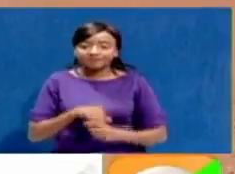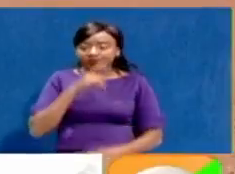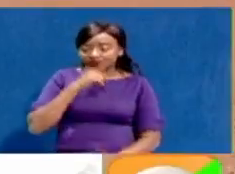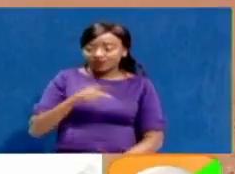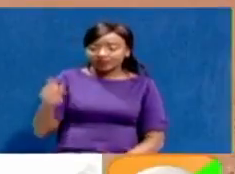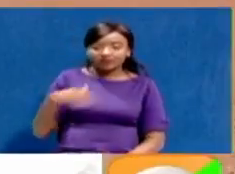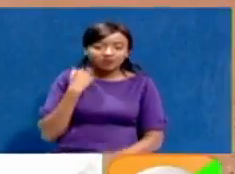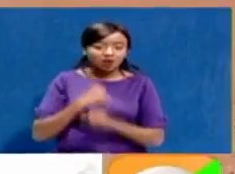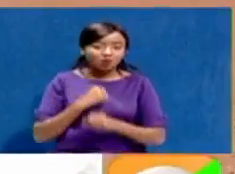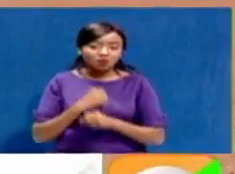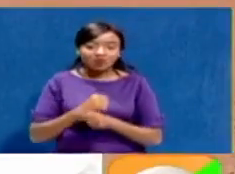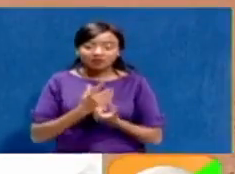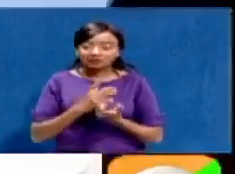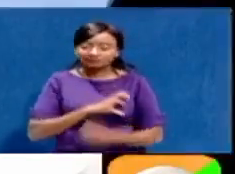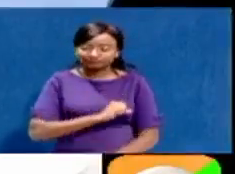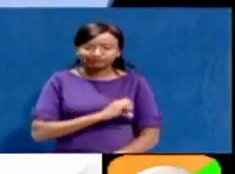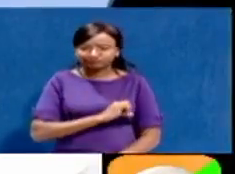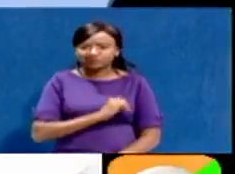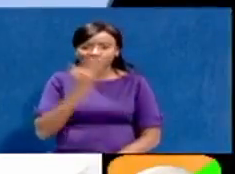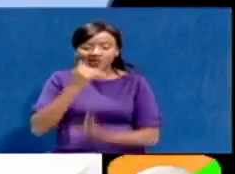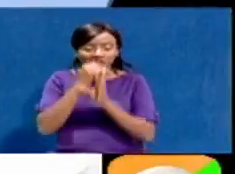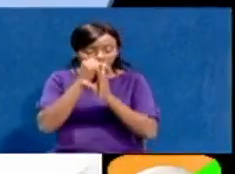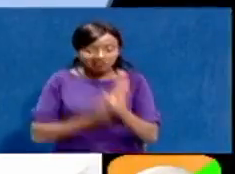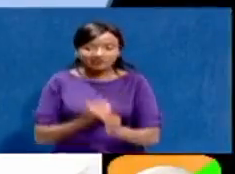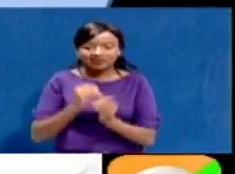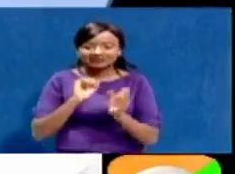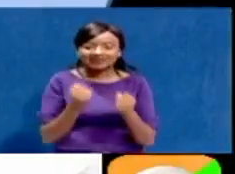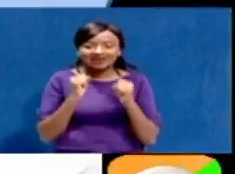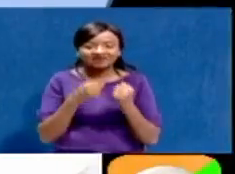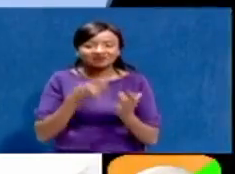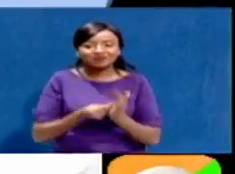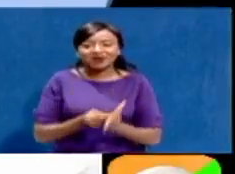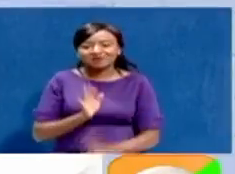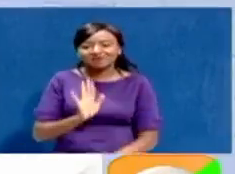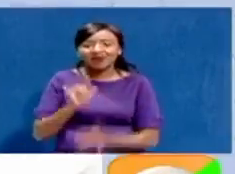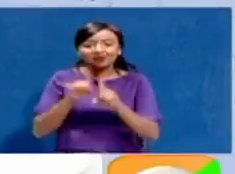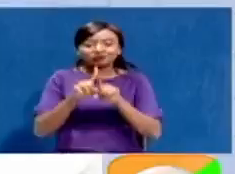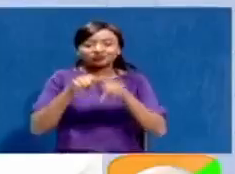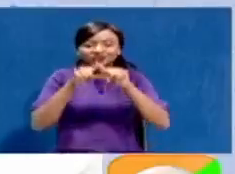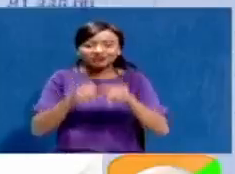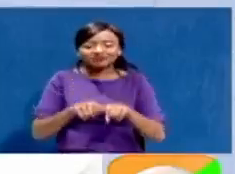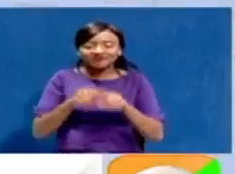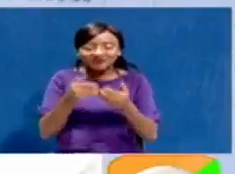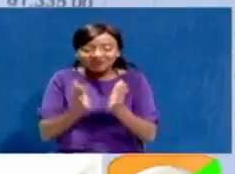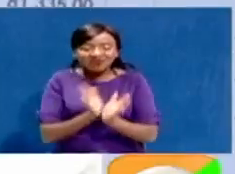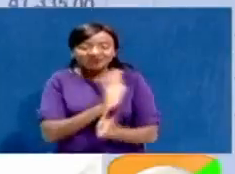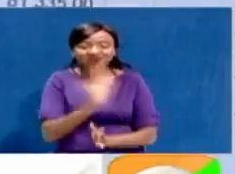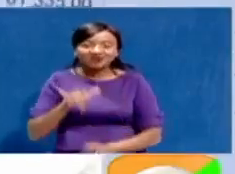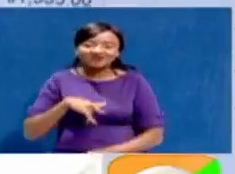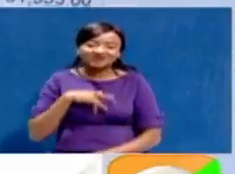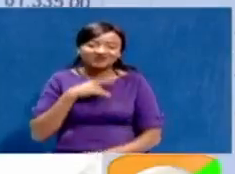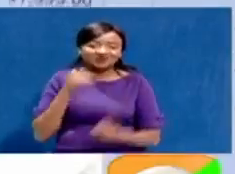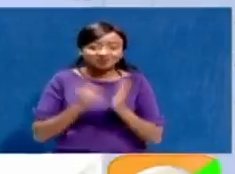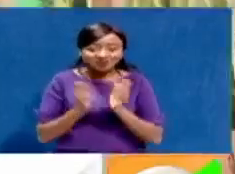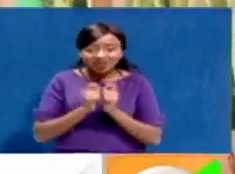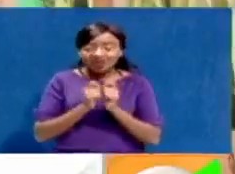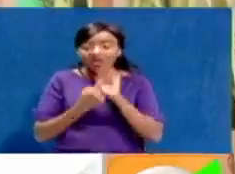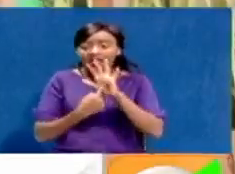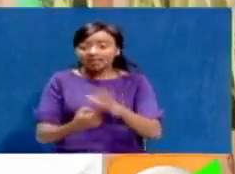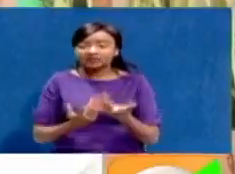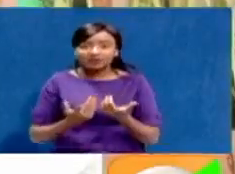is now walking a tightrope, having exhausted all his savings. His dependents are also feeling the heat. Wazazi